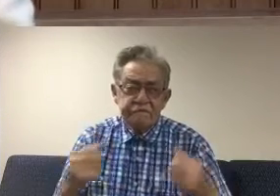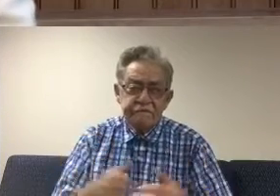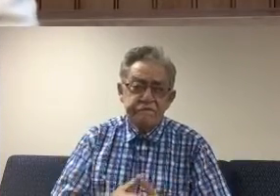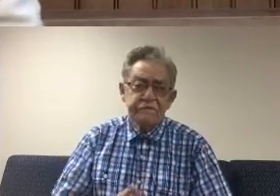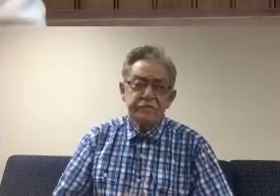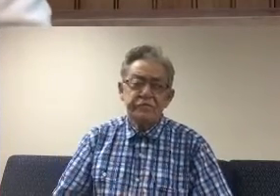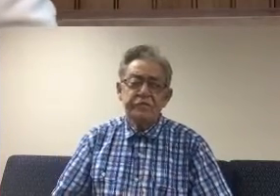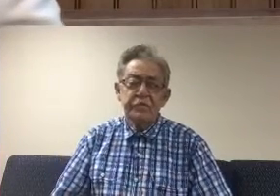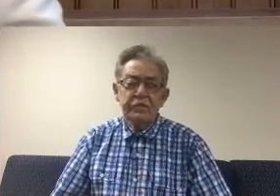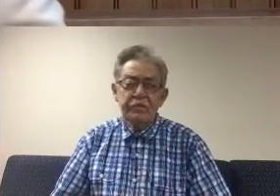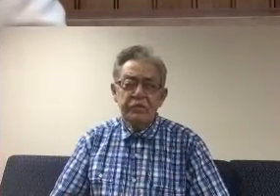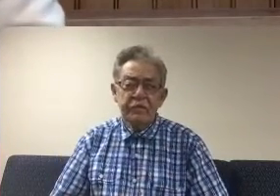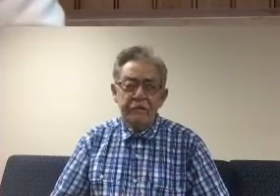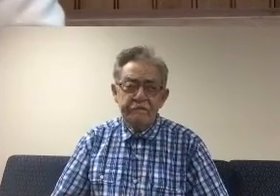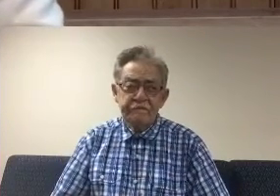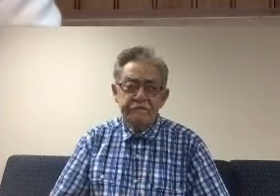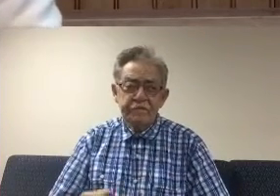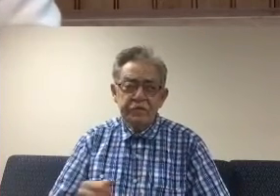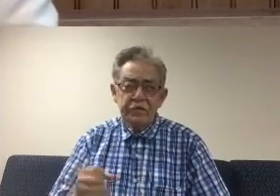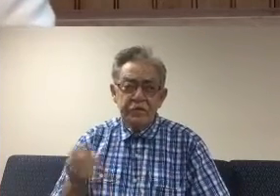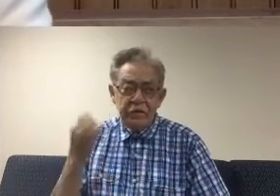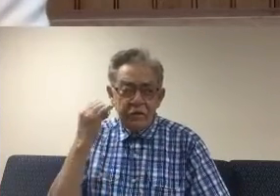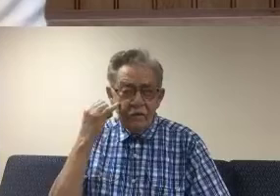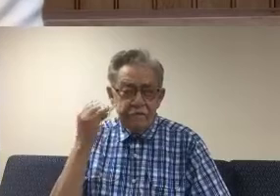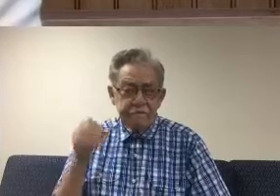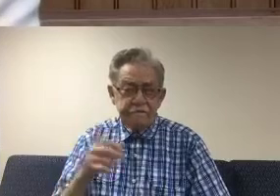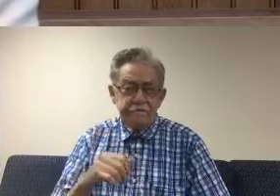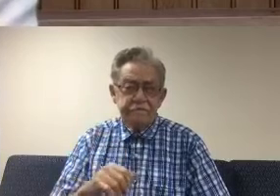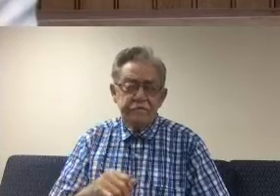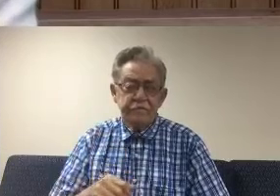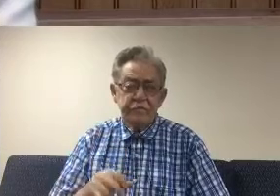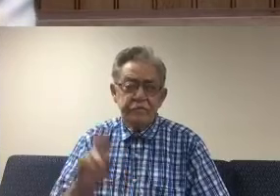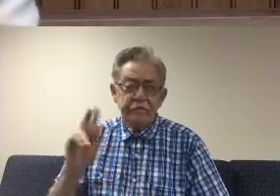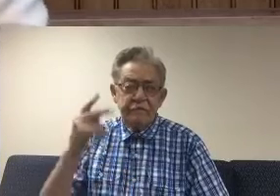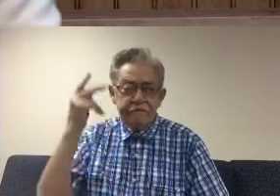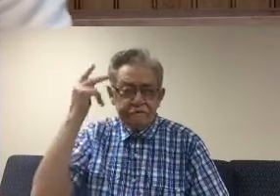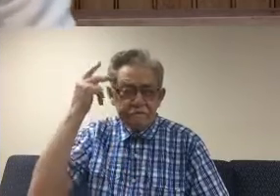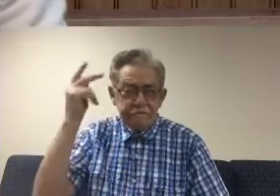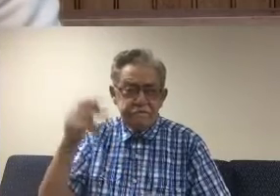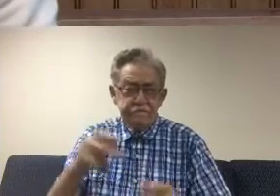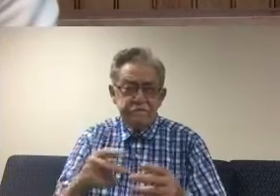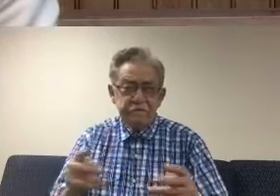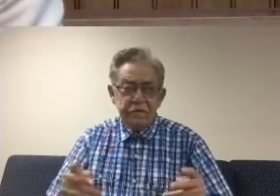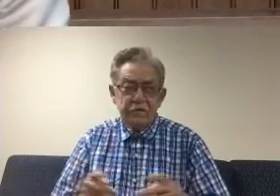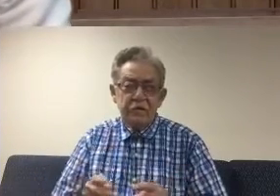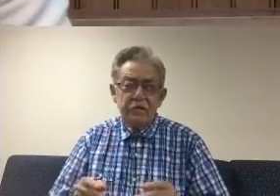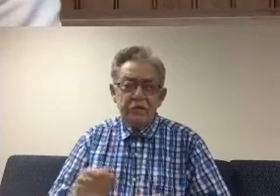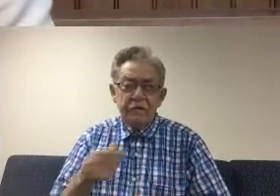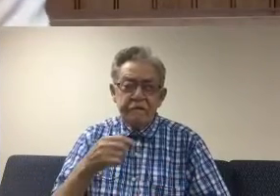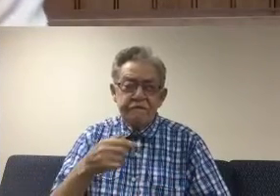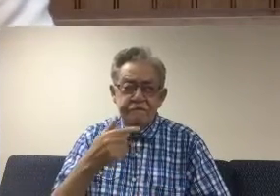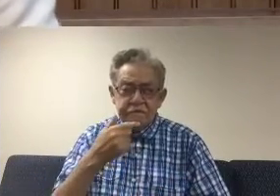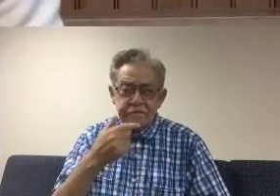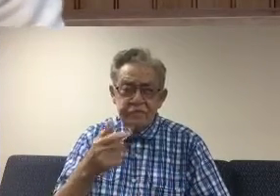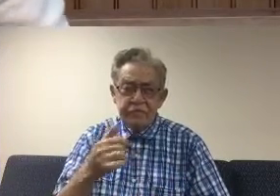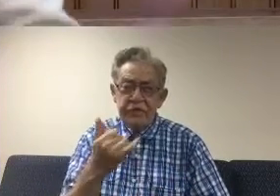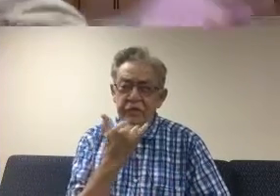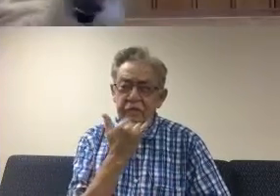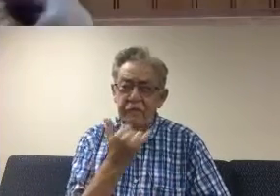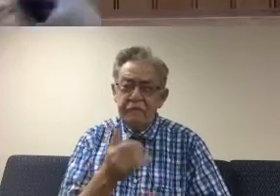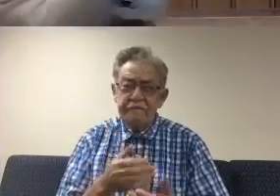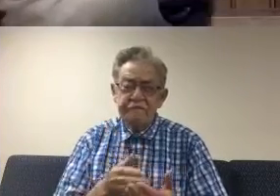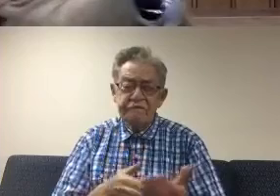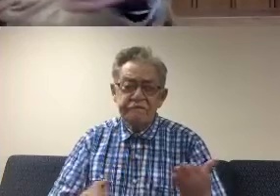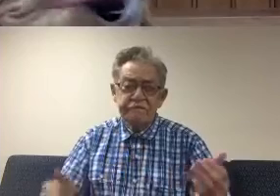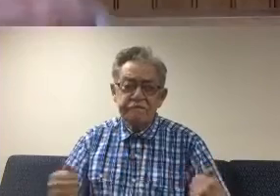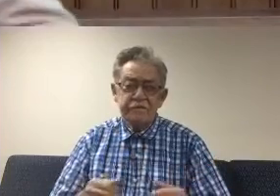your job. That if you are in some sort of public position where if you say the wrong things, you'll get fired because